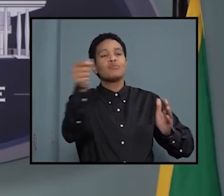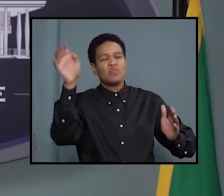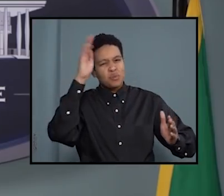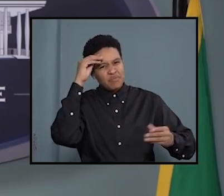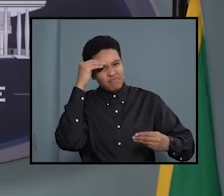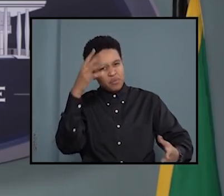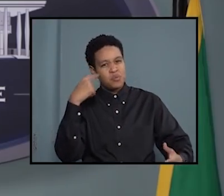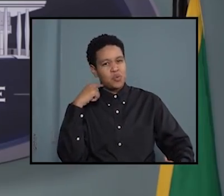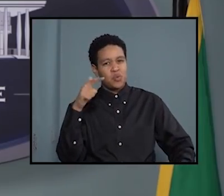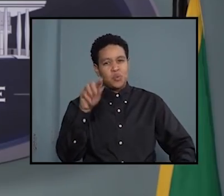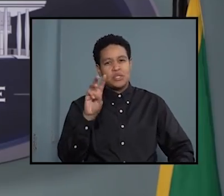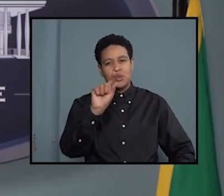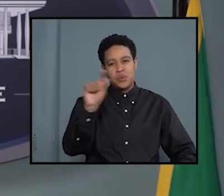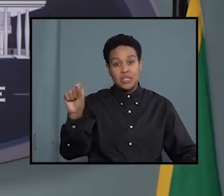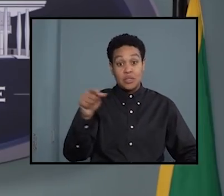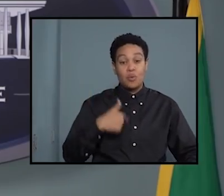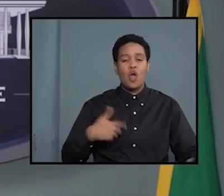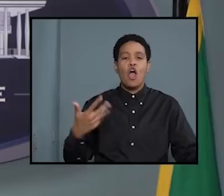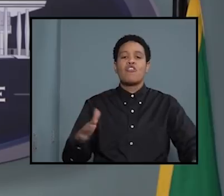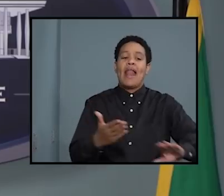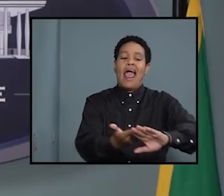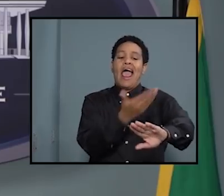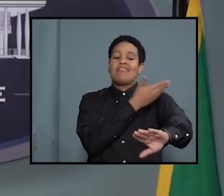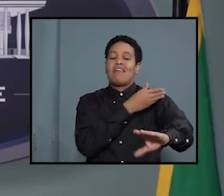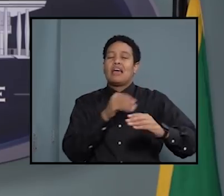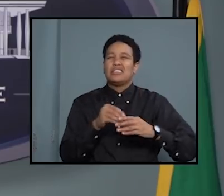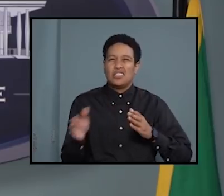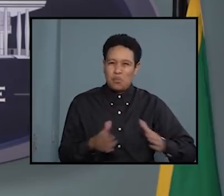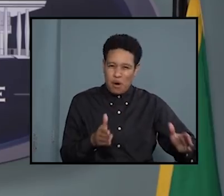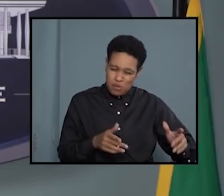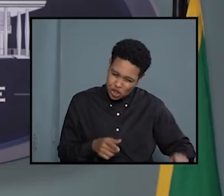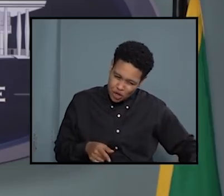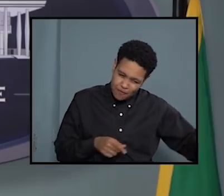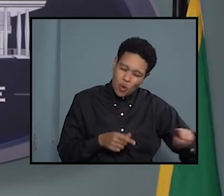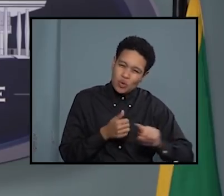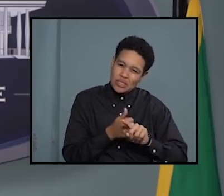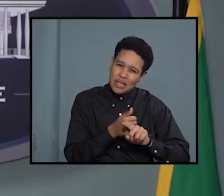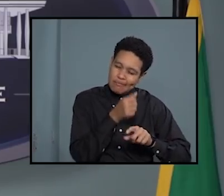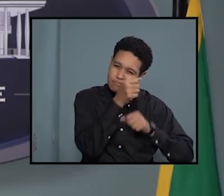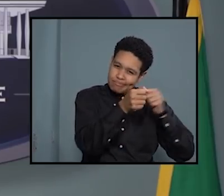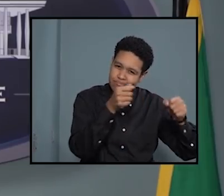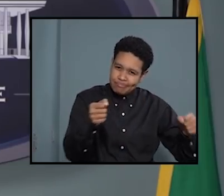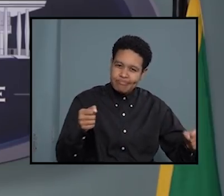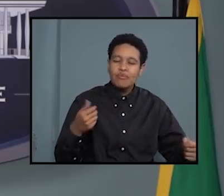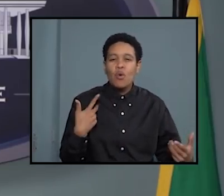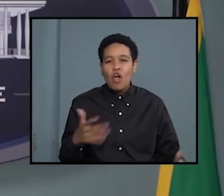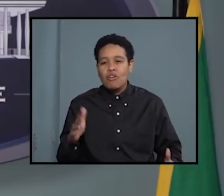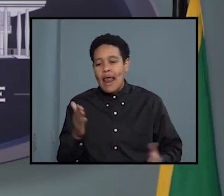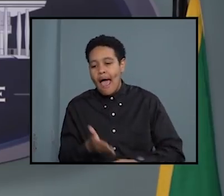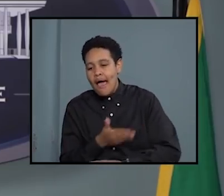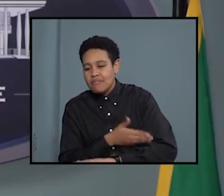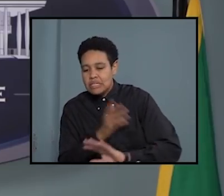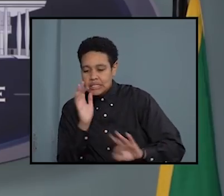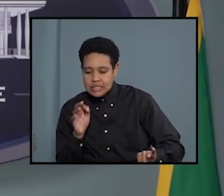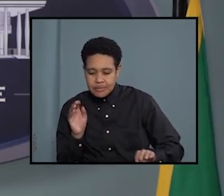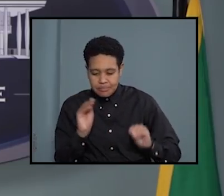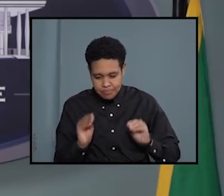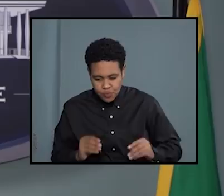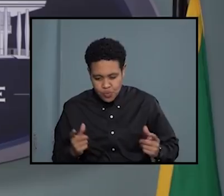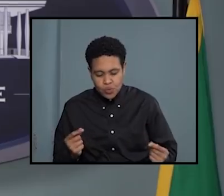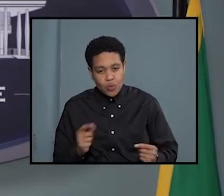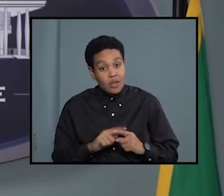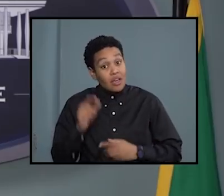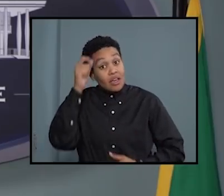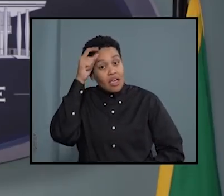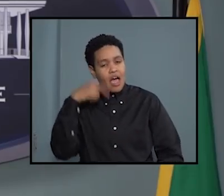already advanced in the preparation of those placements, but we have to make sure that